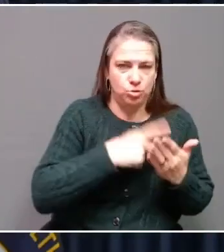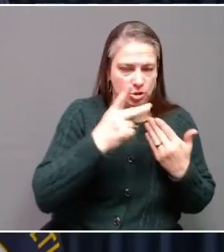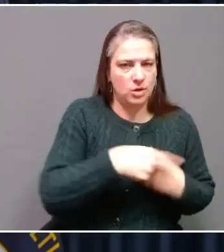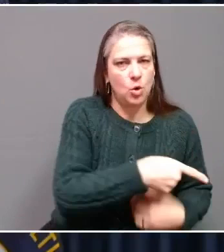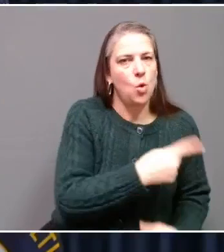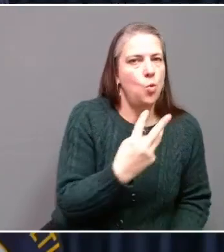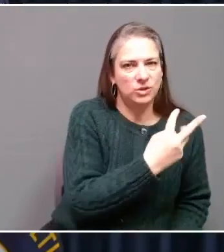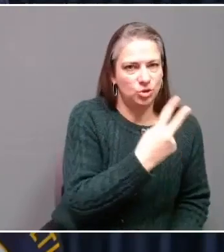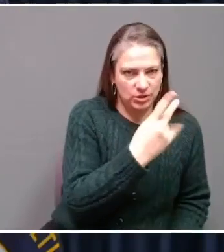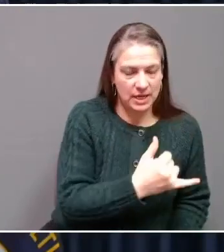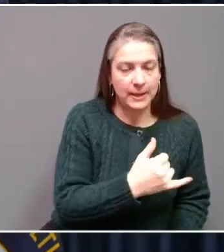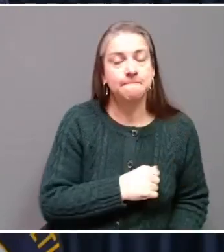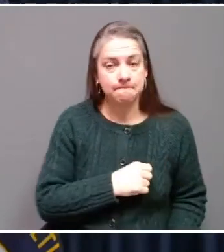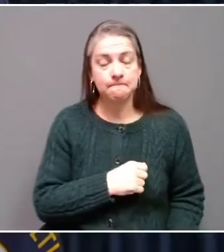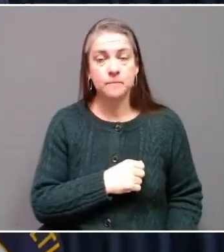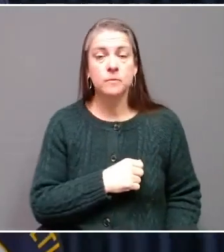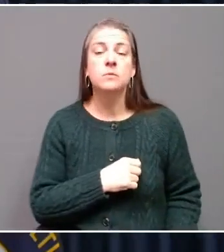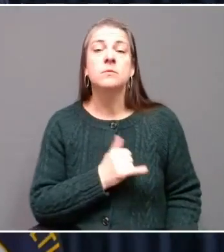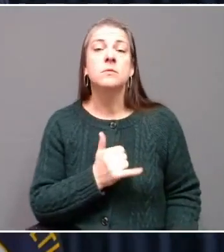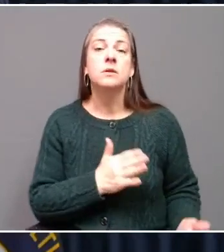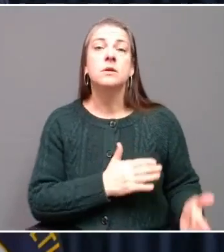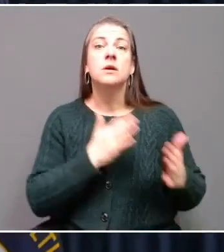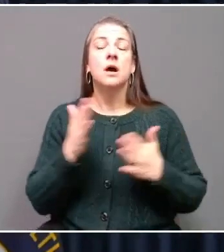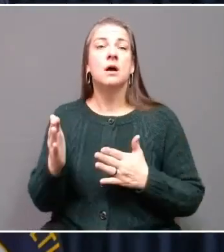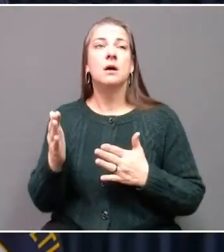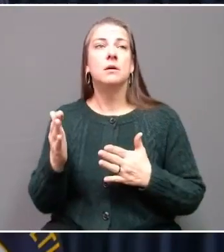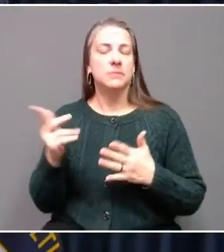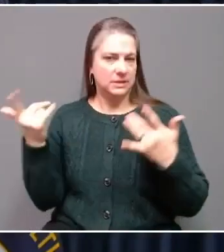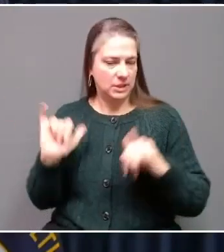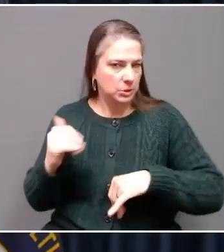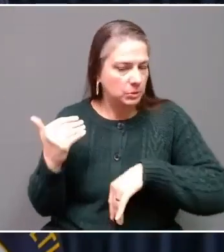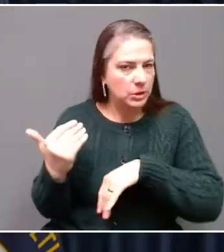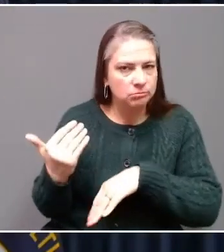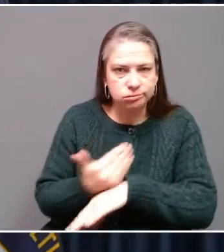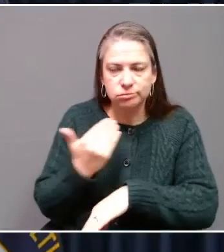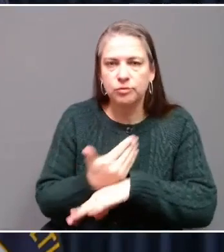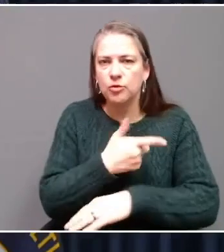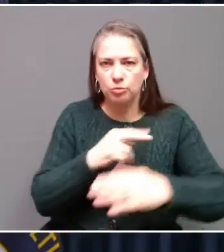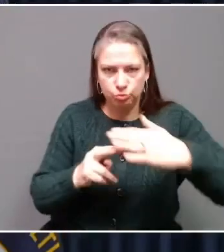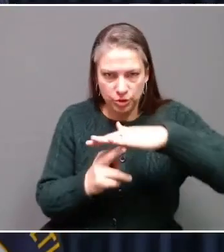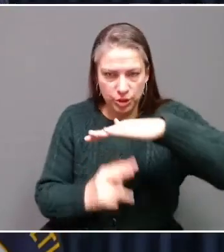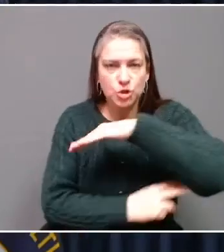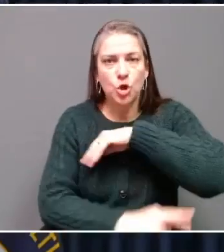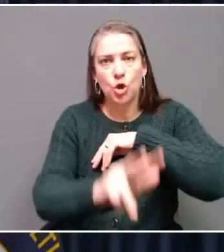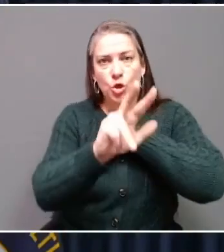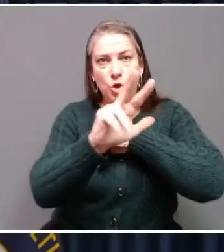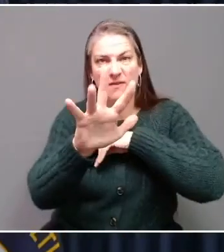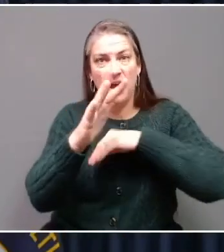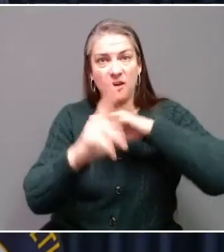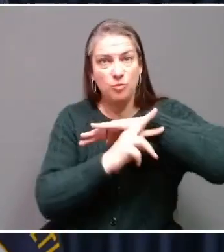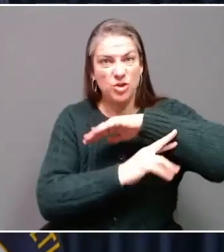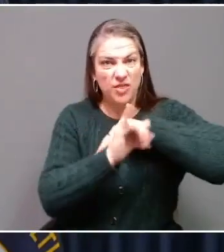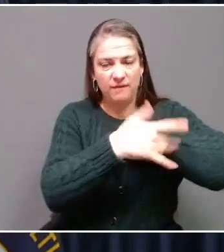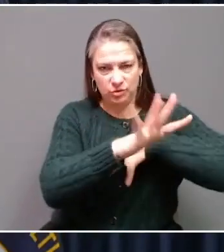Fund. Continue to make improvements on the bridge side. 35 bridges have been replaced. Repairs